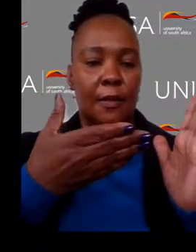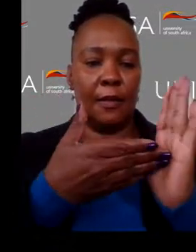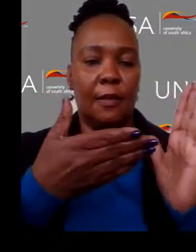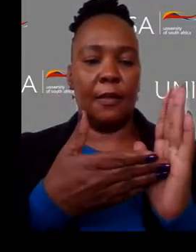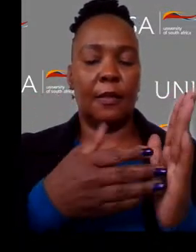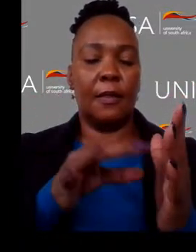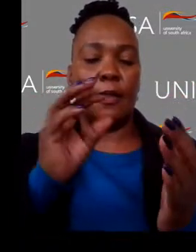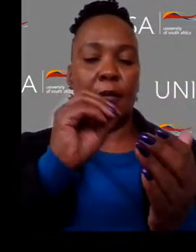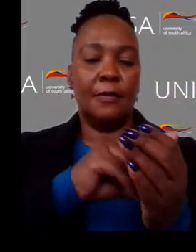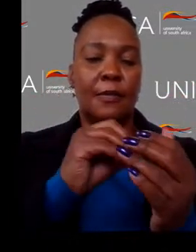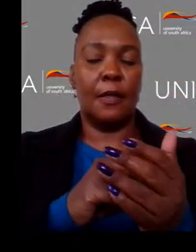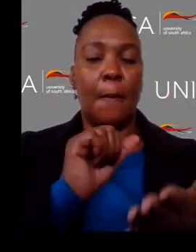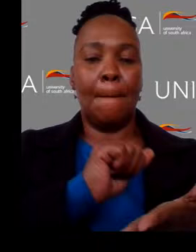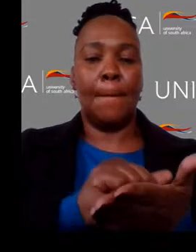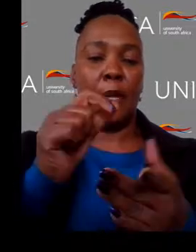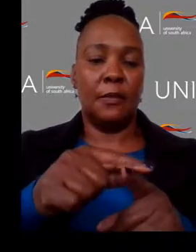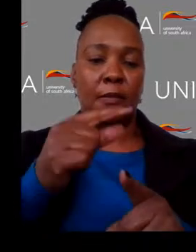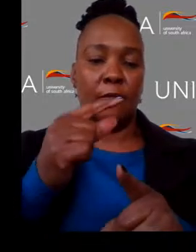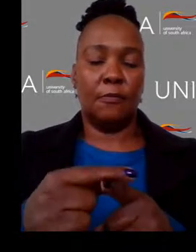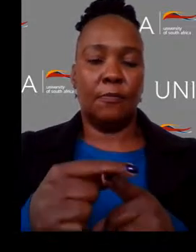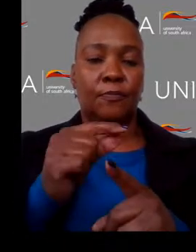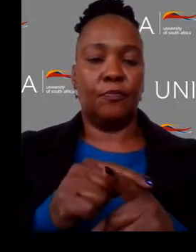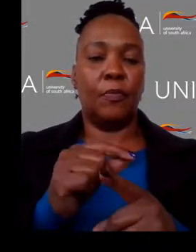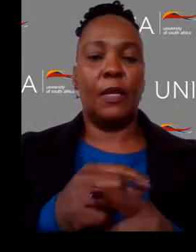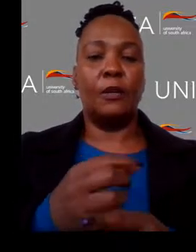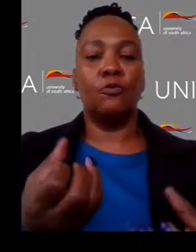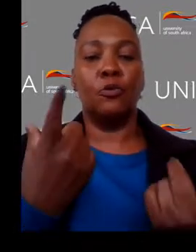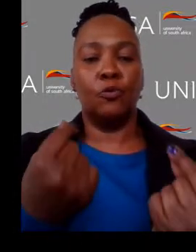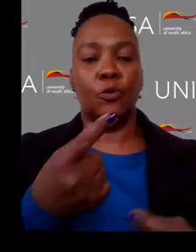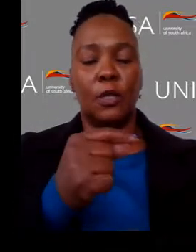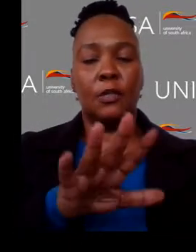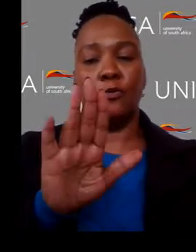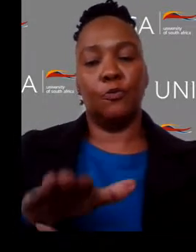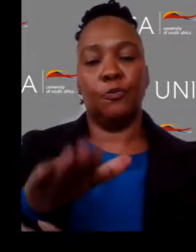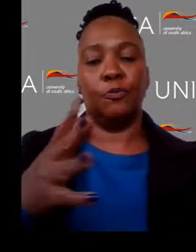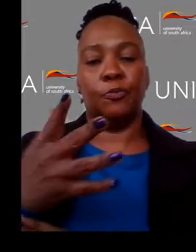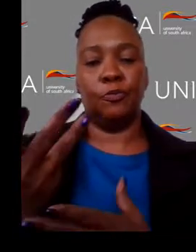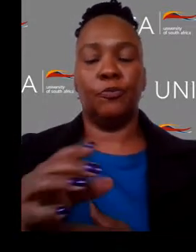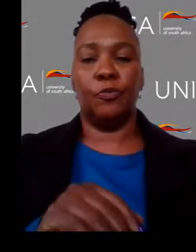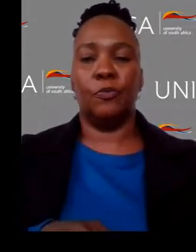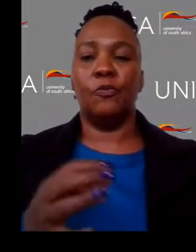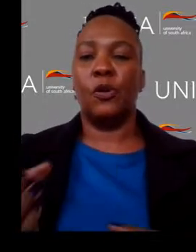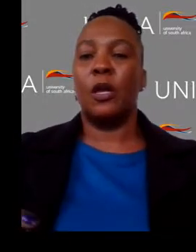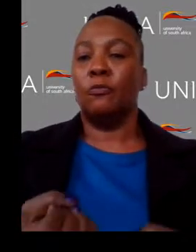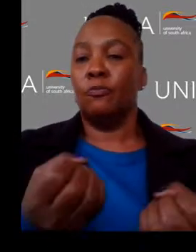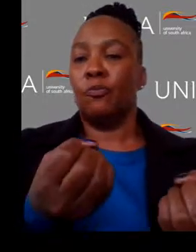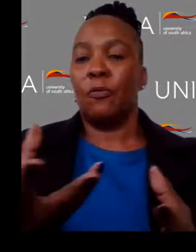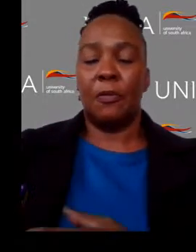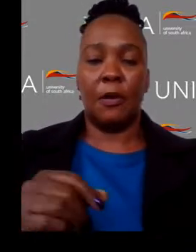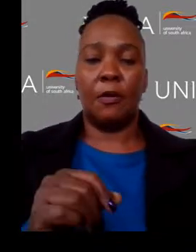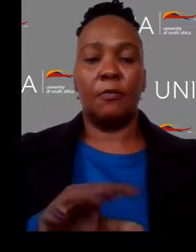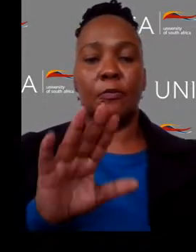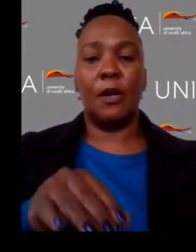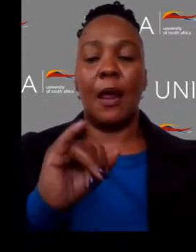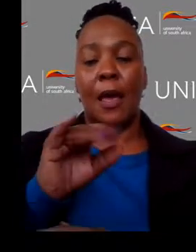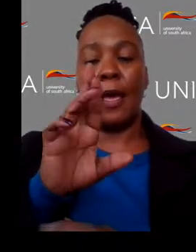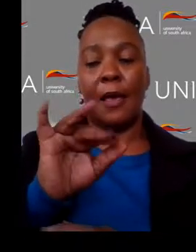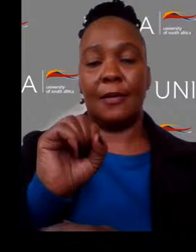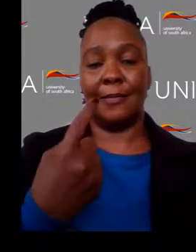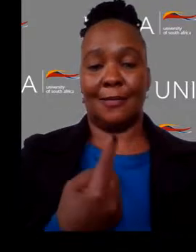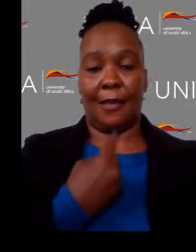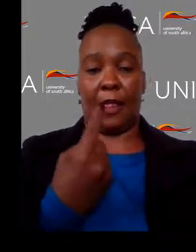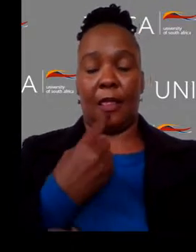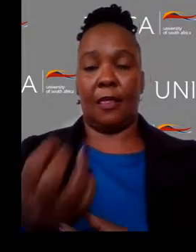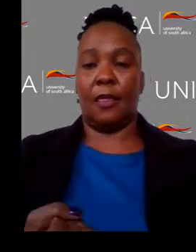password, and it will populate this automatically. So remember, you're not being provided the password. The IRIS should be populating